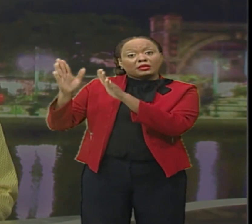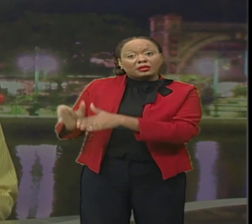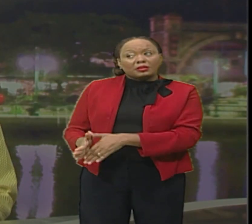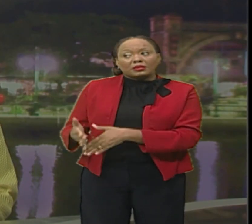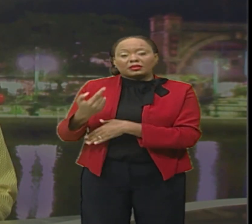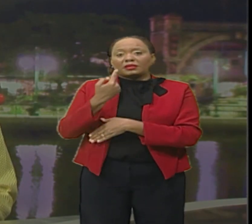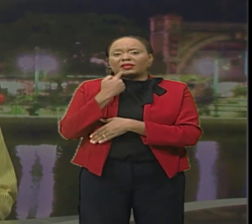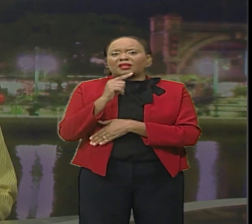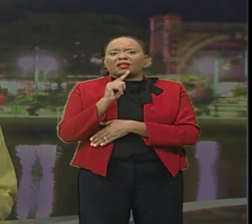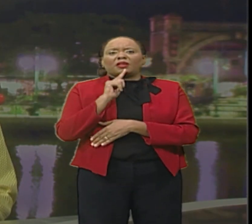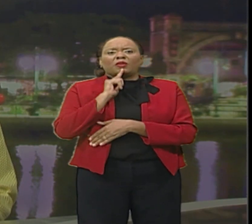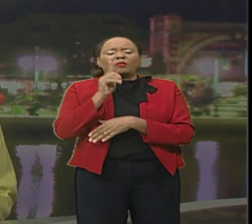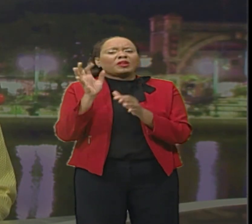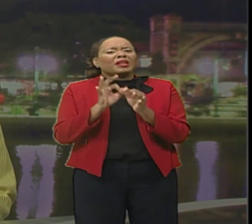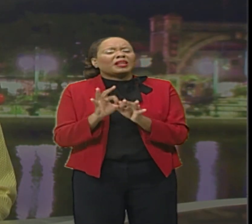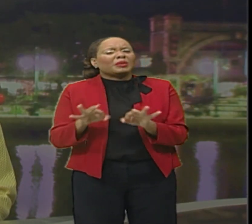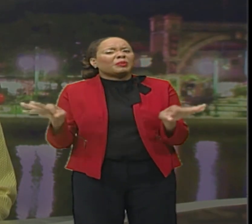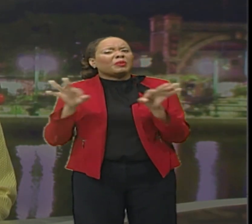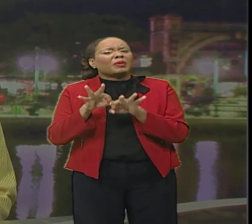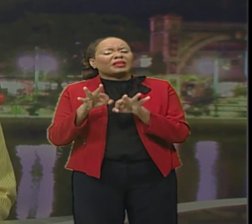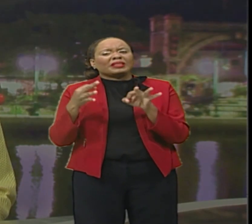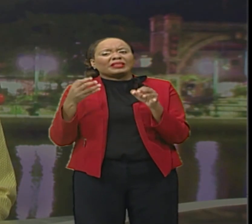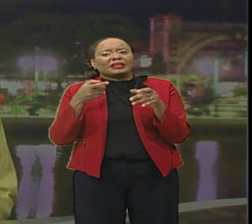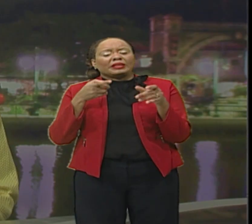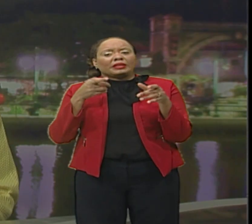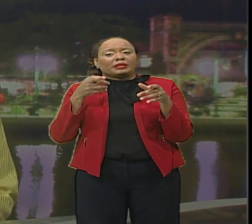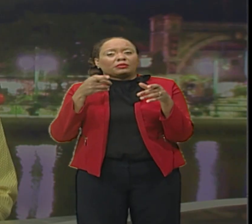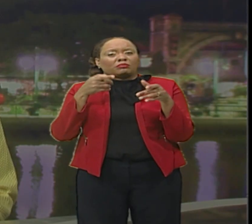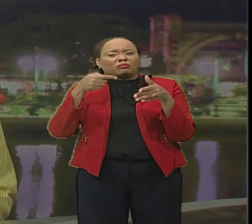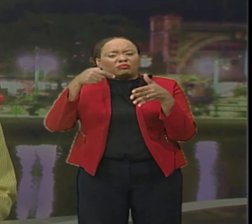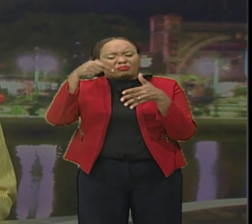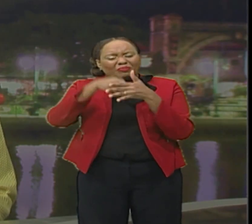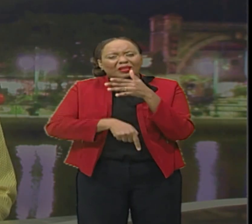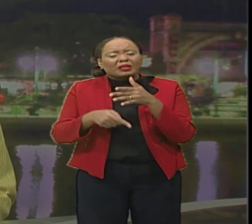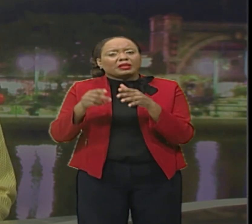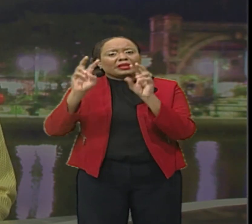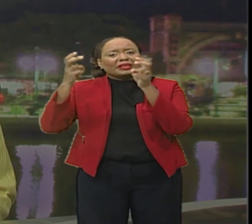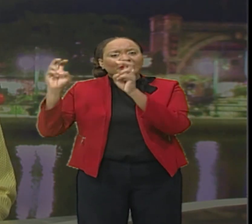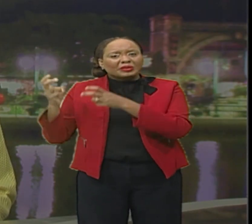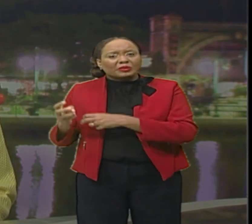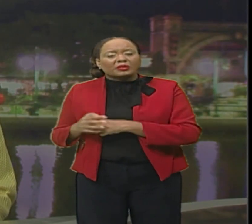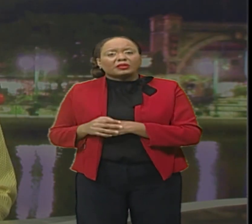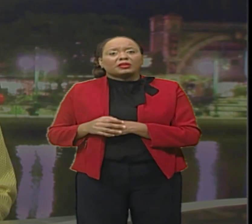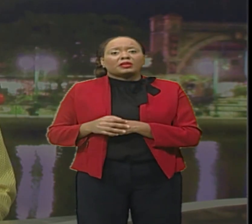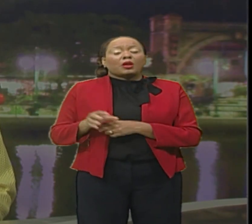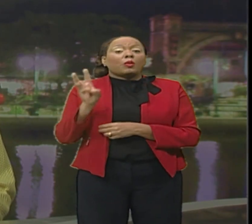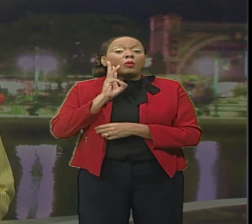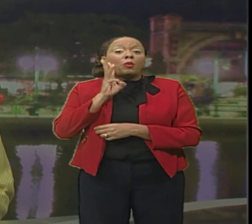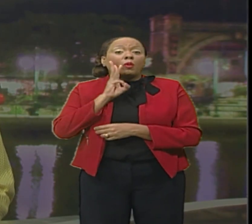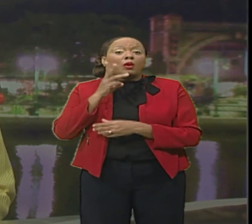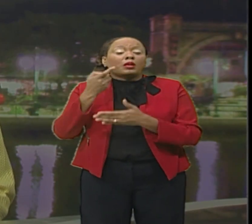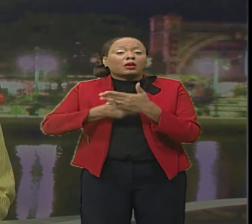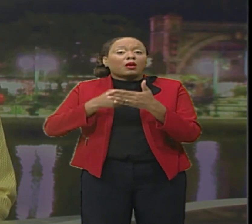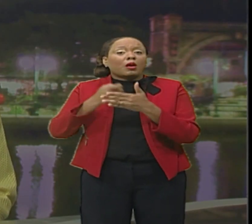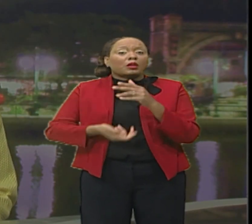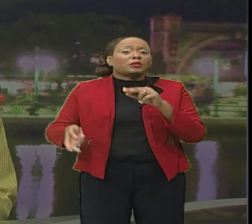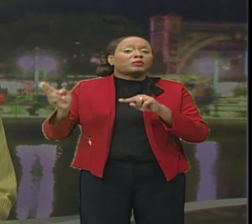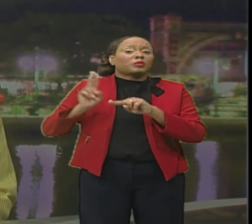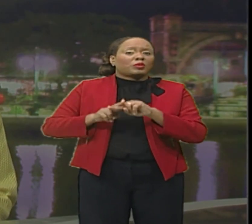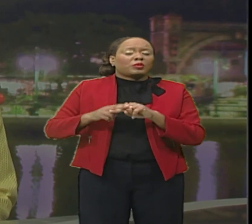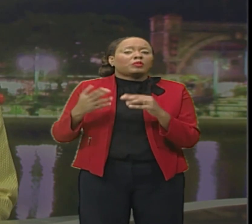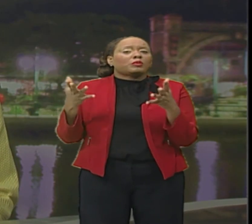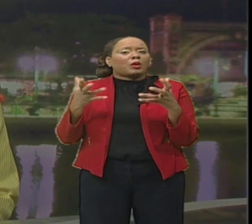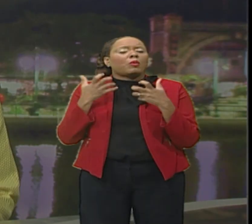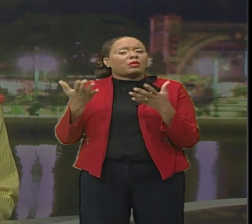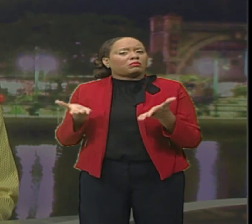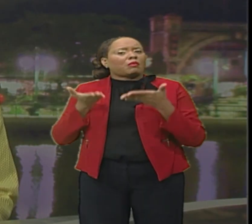a major one of which is the hike in water rates. He says the farmers have reviewed the measures and they want to make